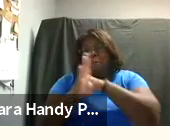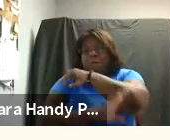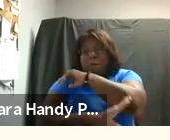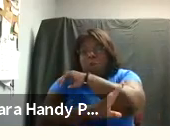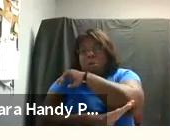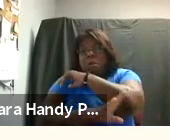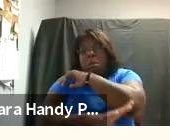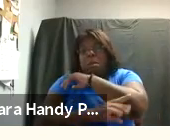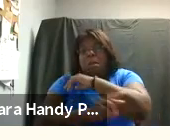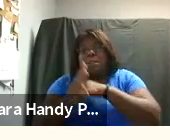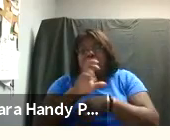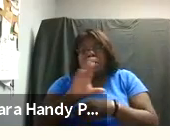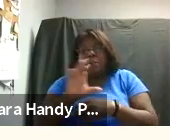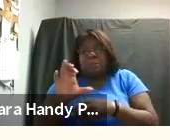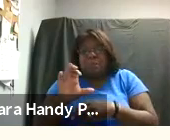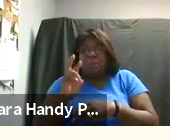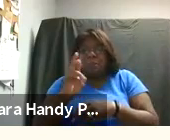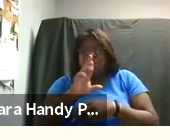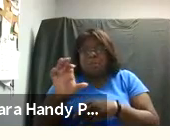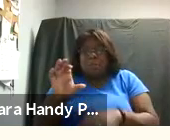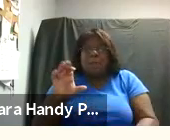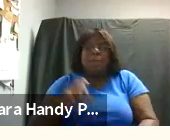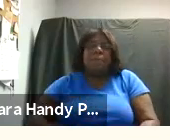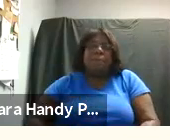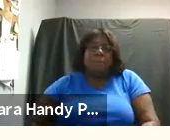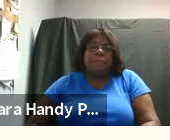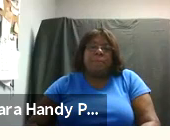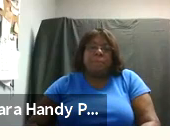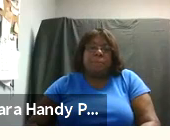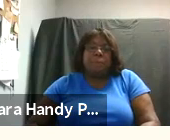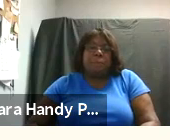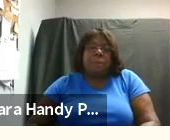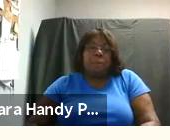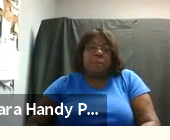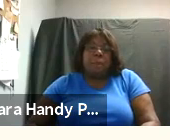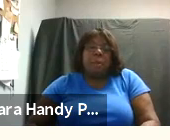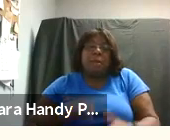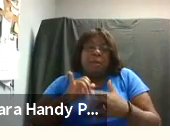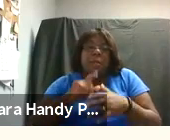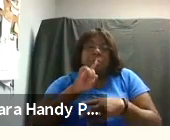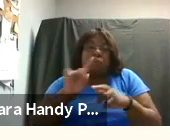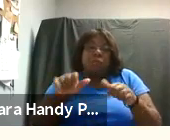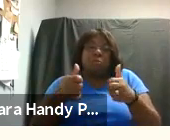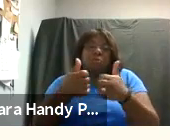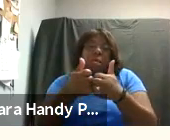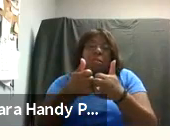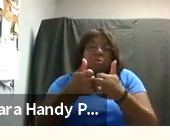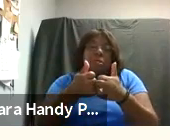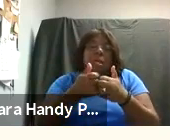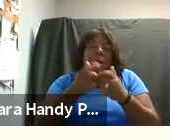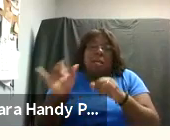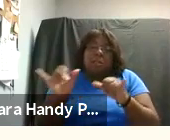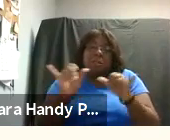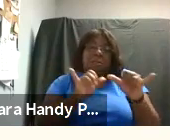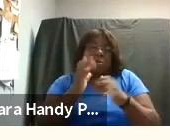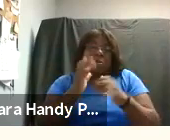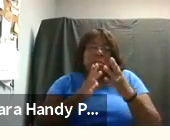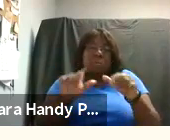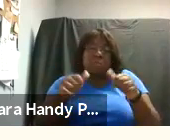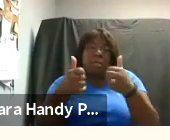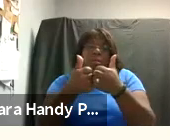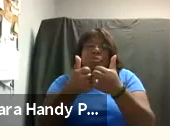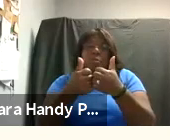at WWRC. That's been a real challenge, and it's similar to some of the